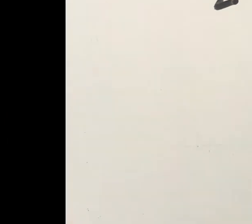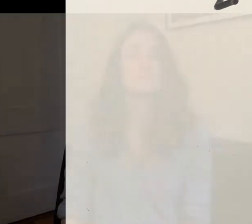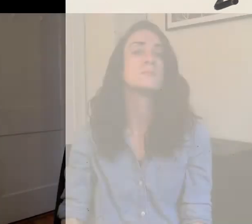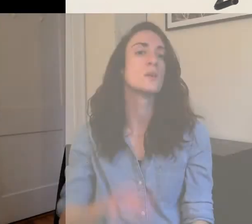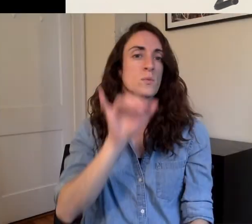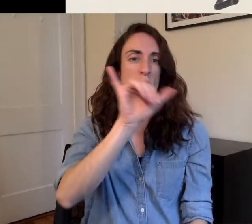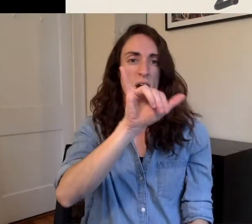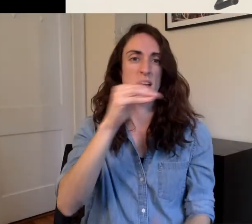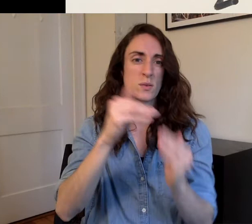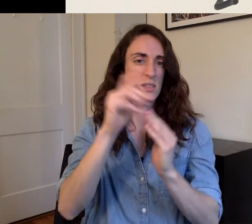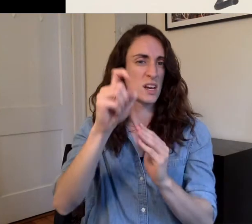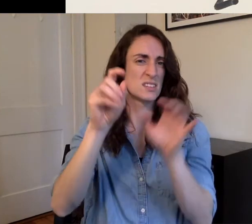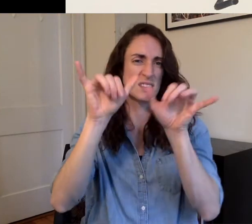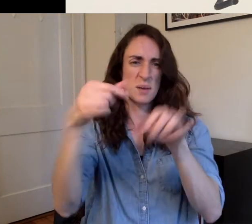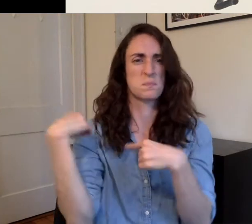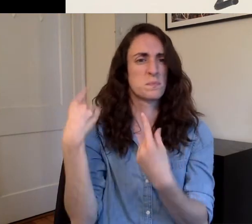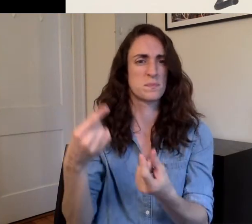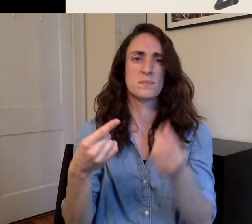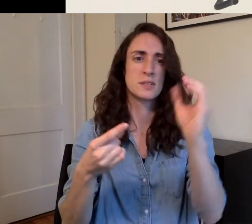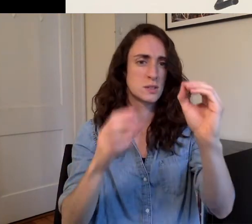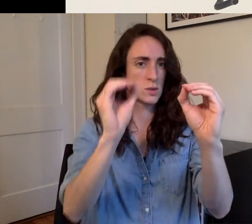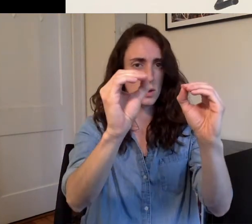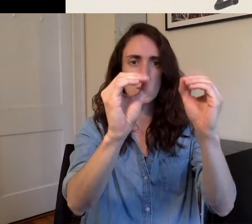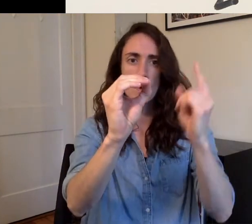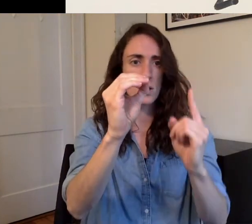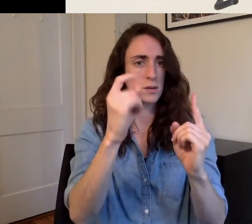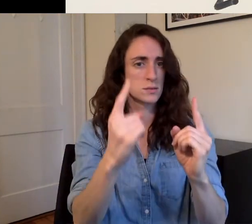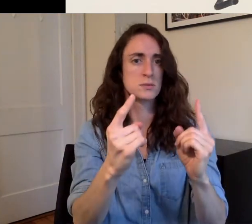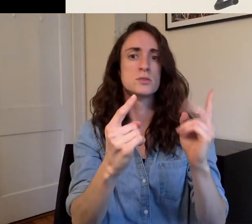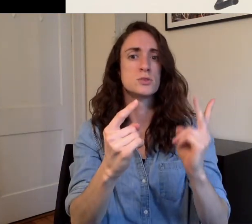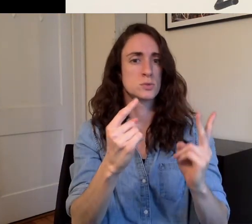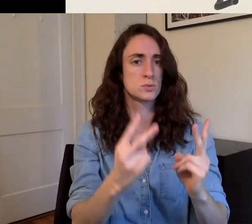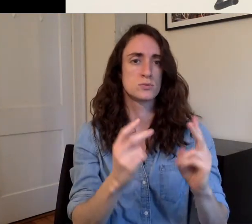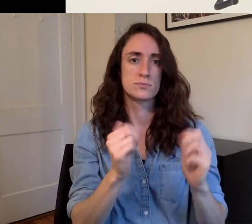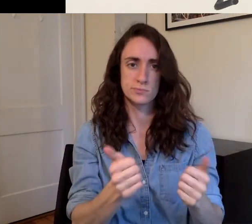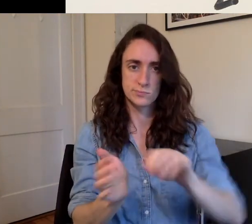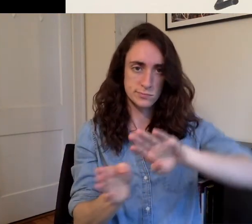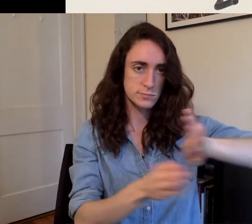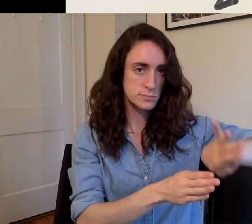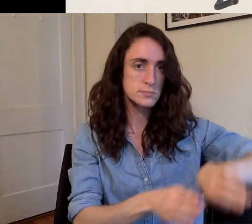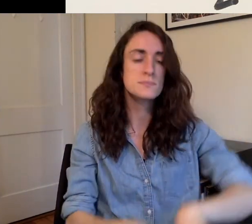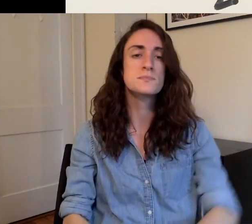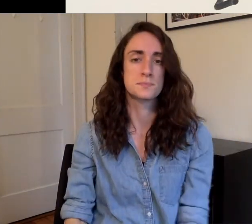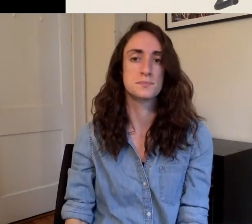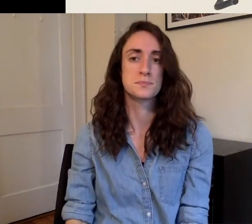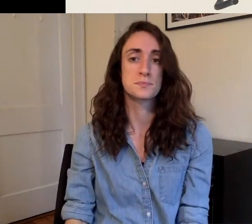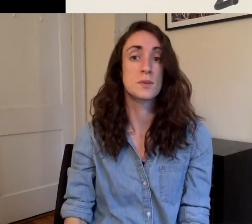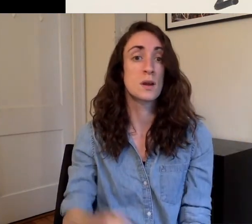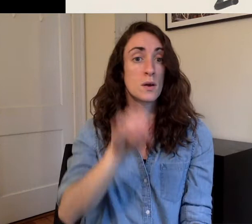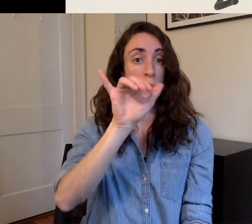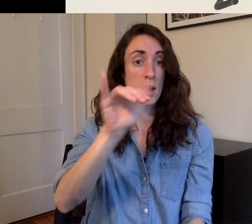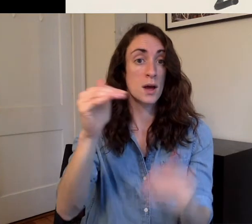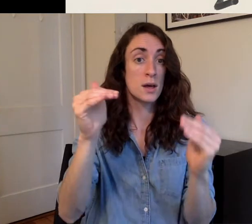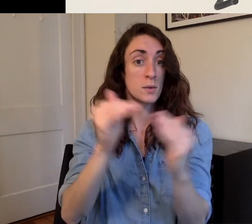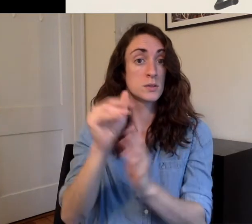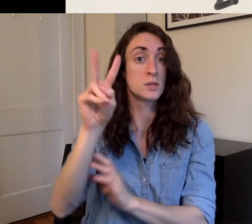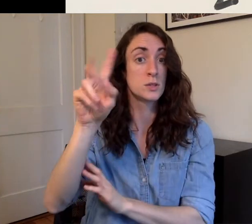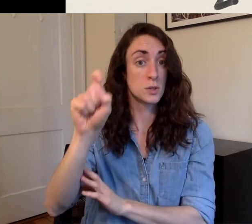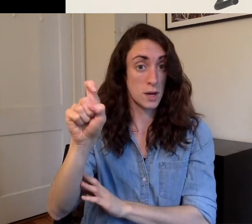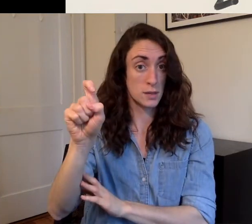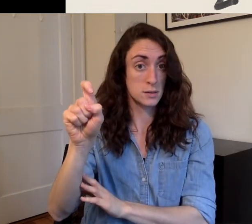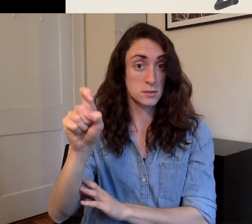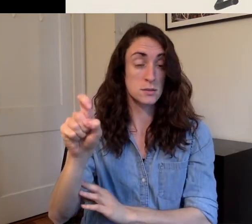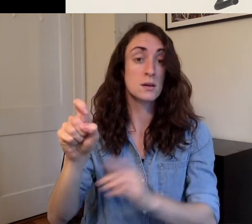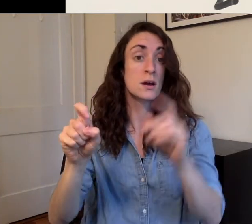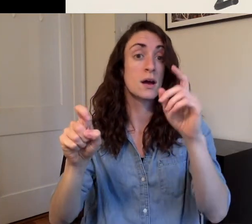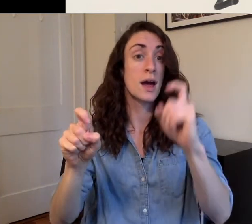So we'll make a table again in the same way, and y equals x, of course, will have the same values it did before. And then for y equals 2x, for our x values